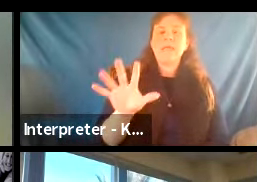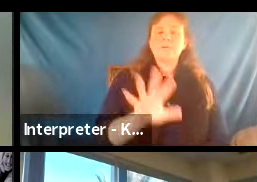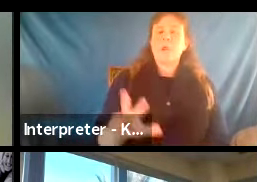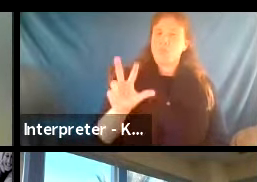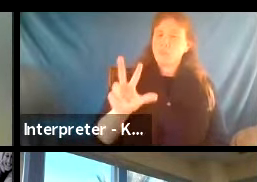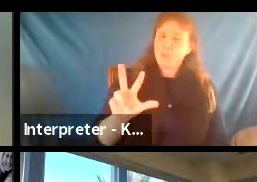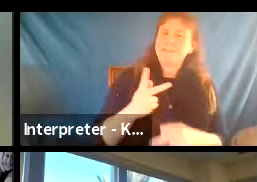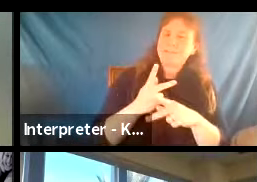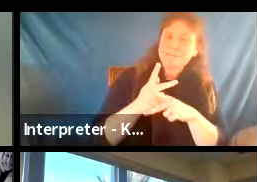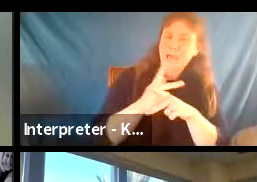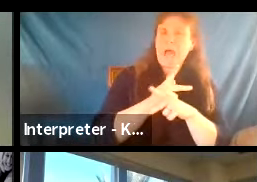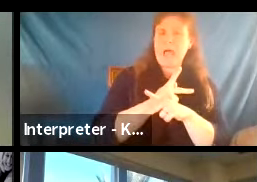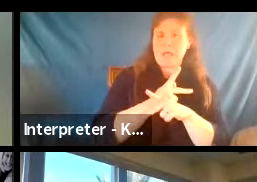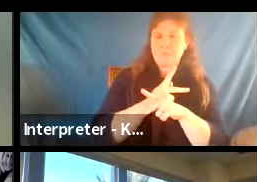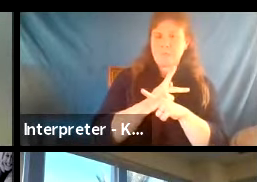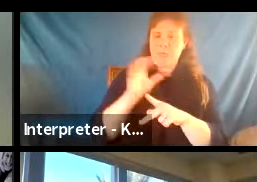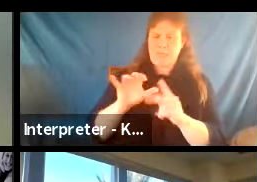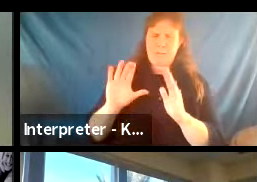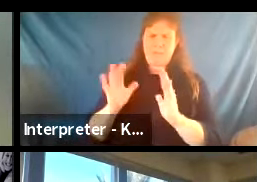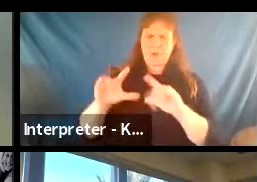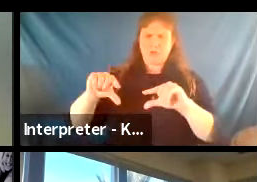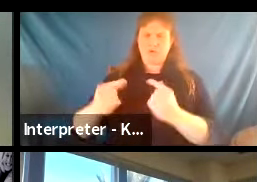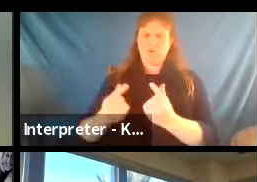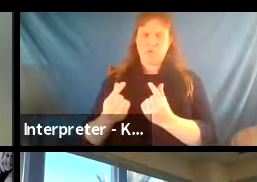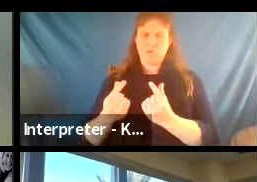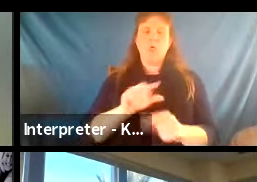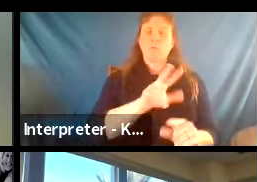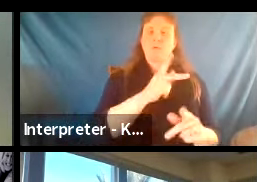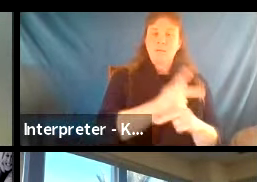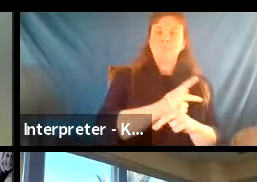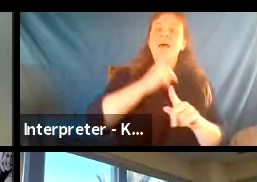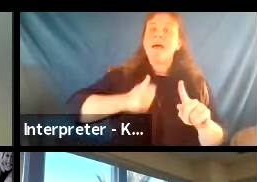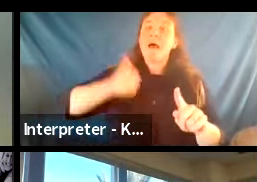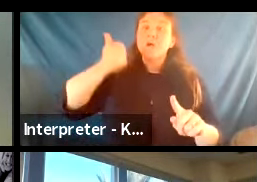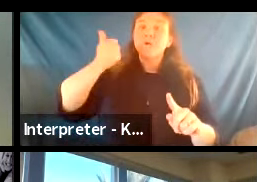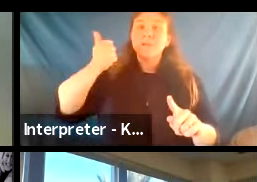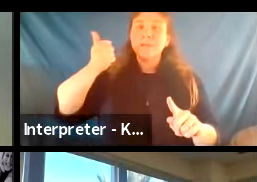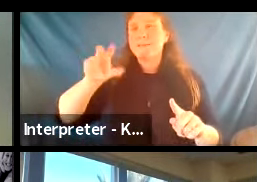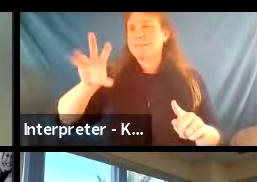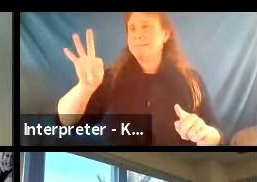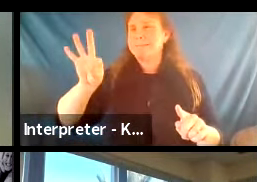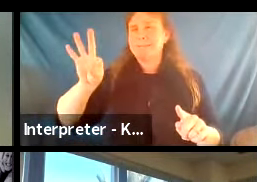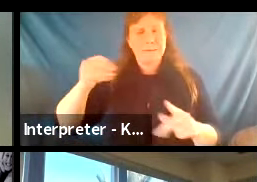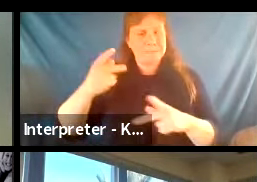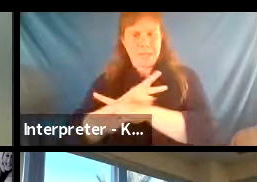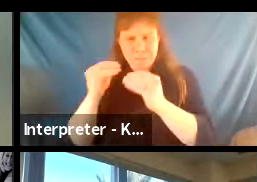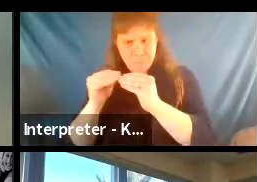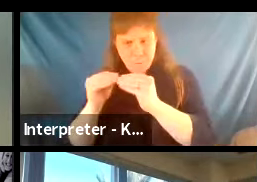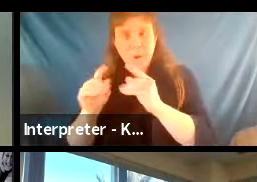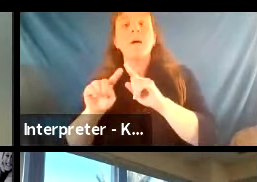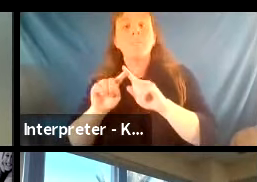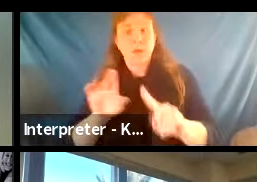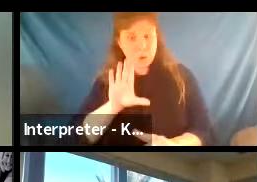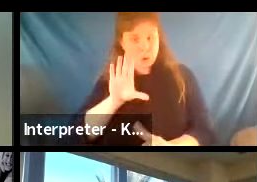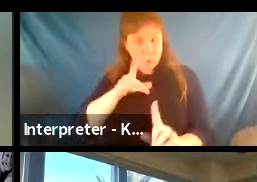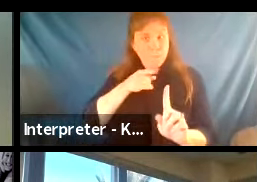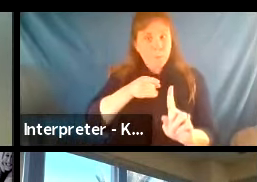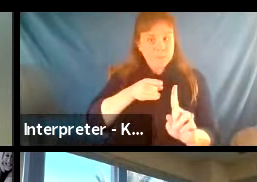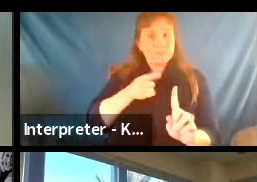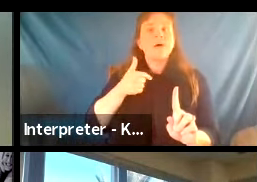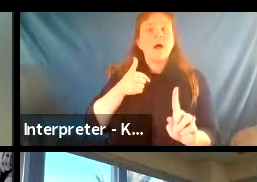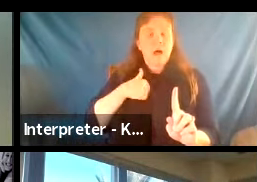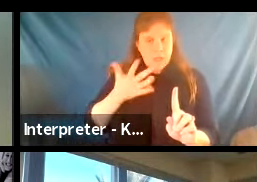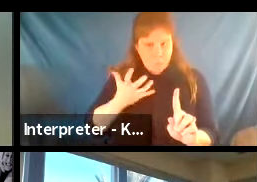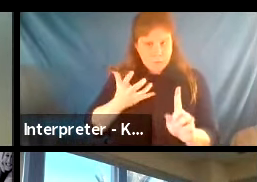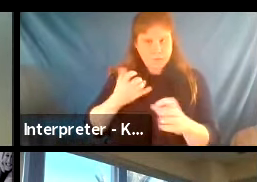showed you some of the other elderly is 220 times or 90 times. But I do want to circle back to your point and make sure what is our most up-to-date information